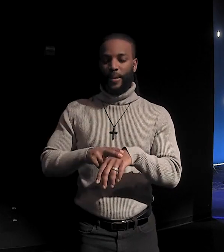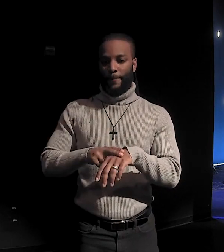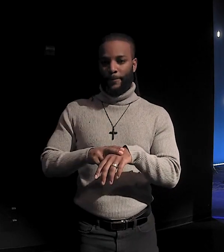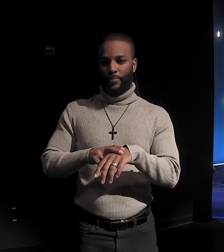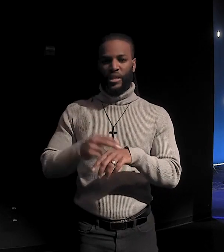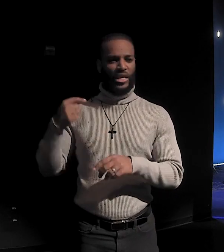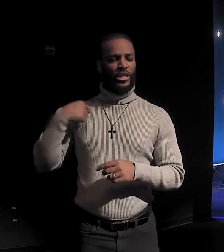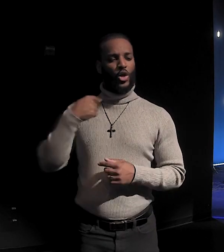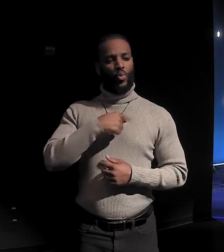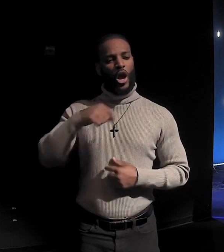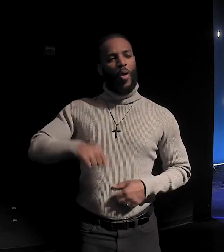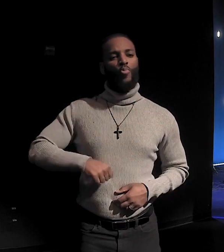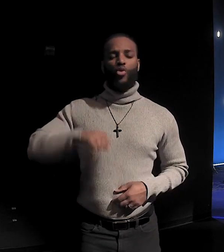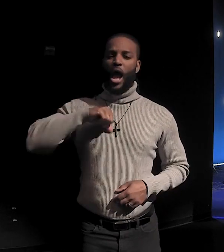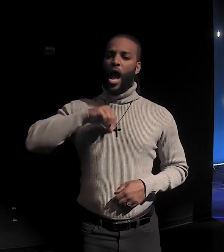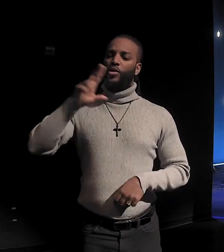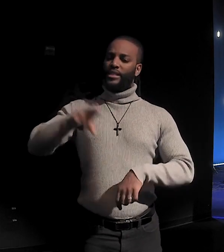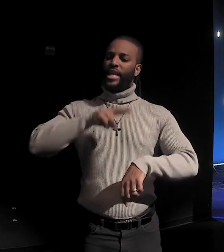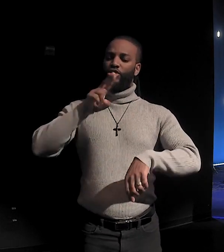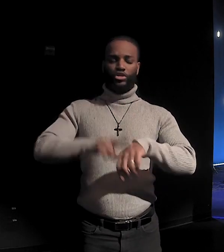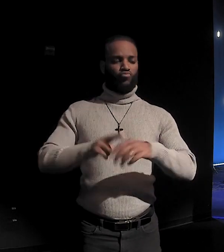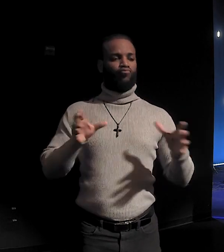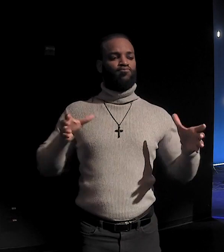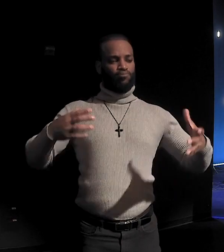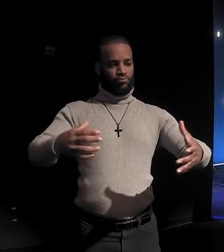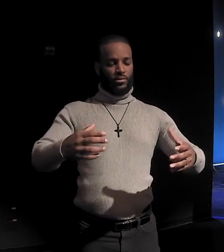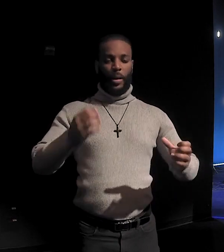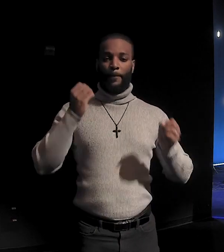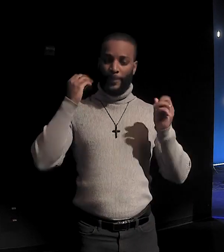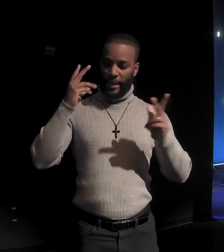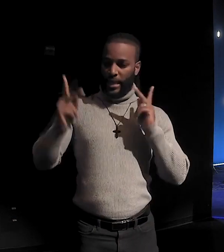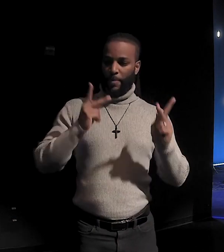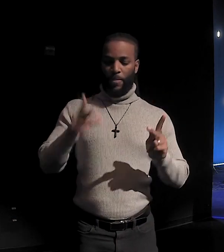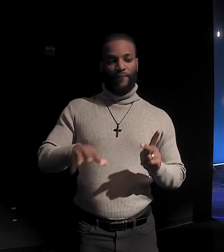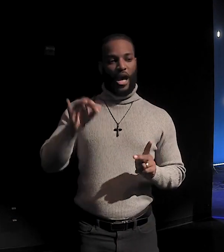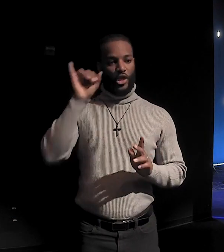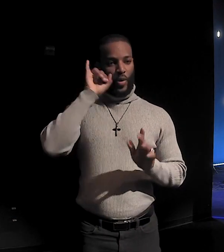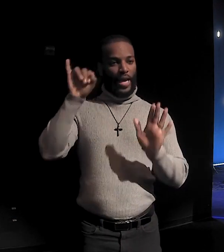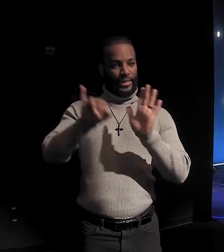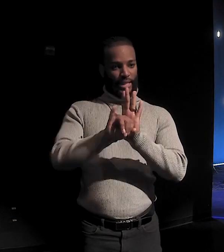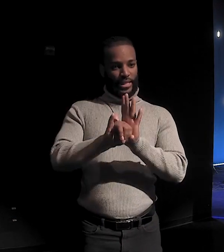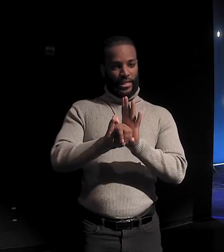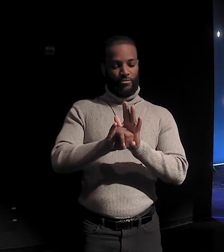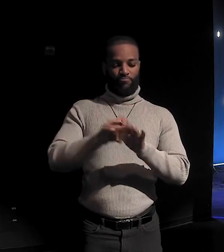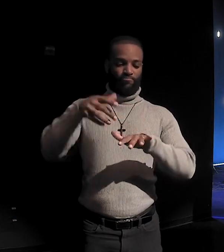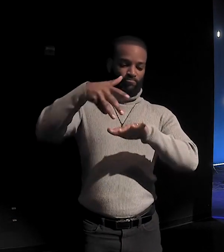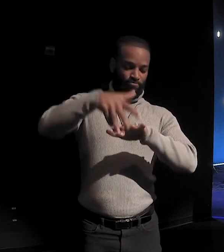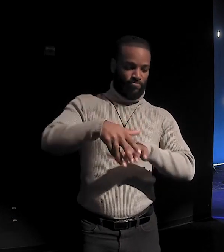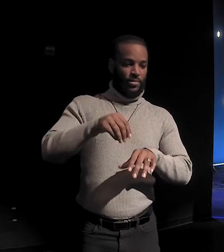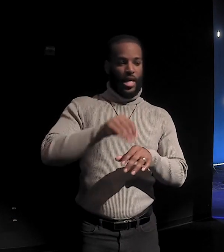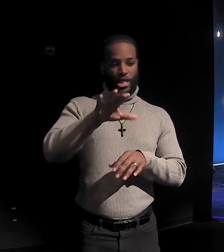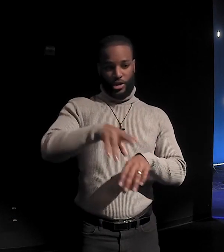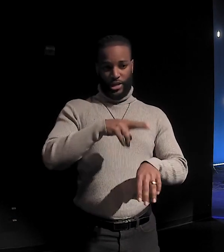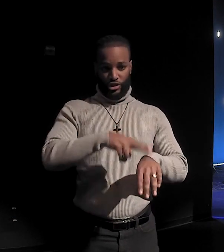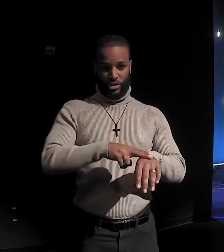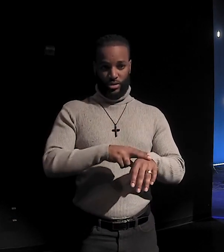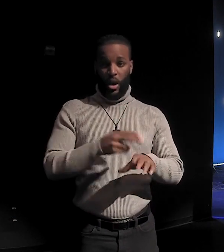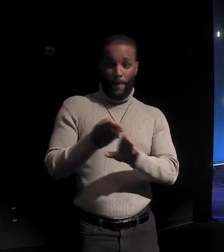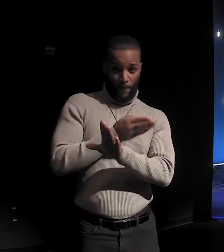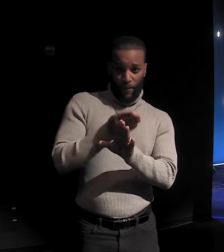we're a proud nation. And many of the people found their identity in their nation before